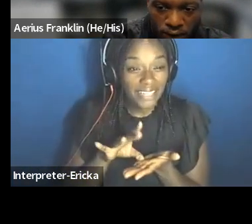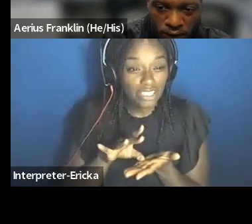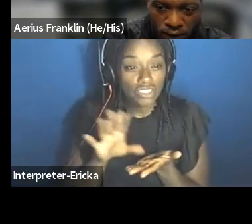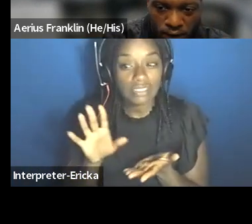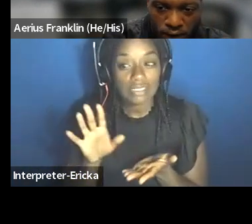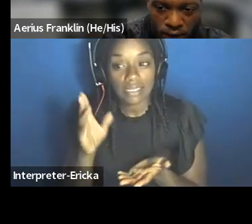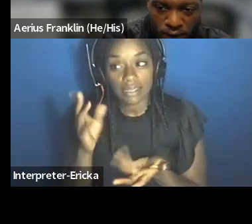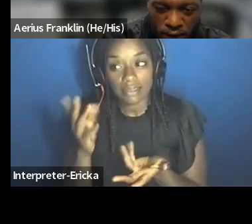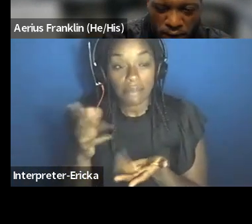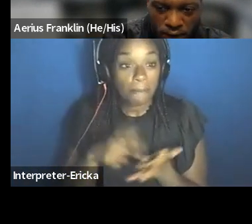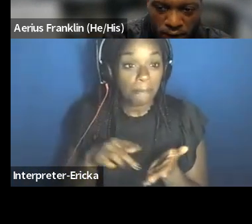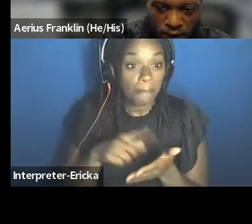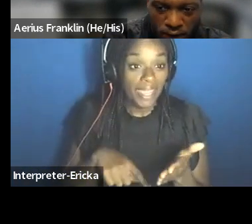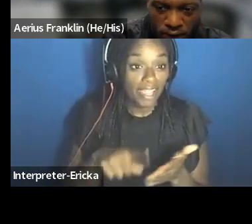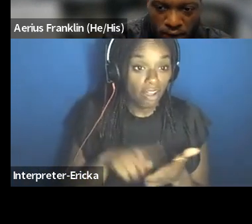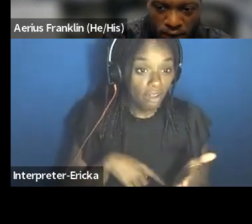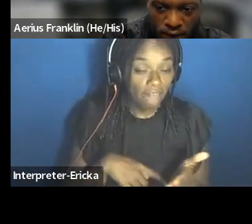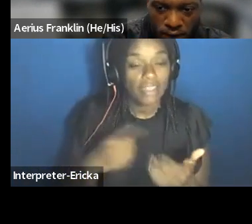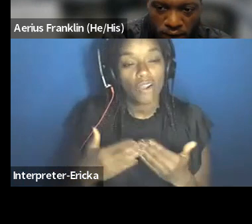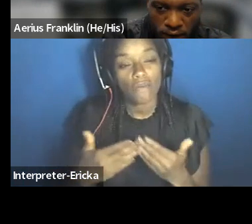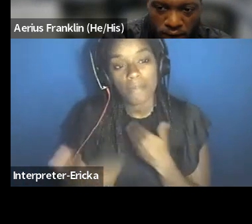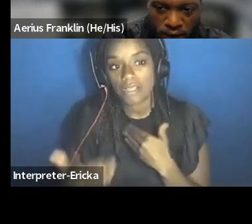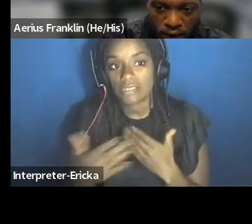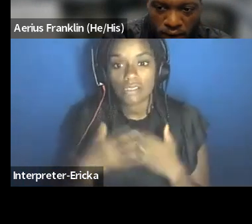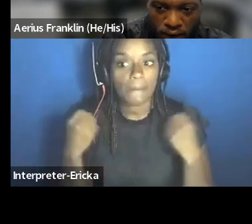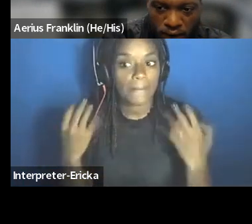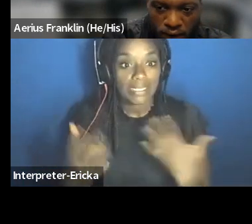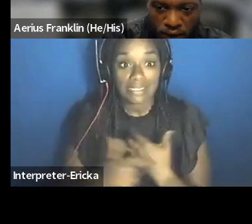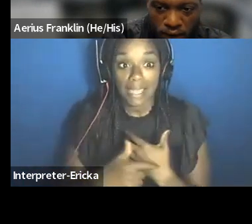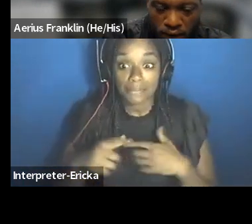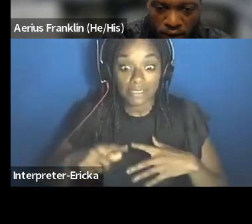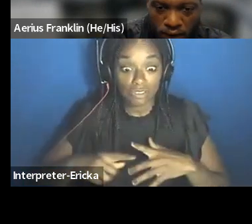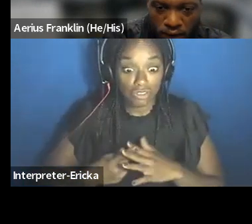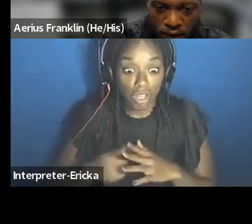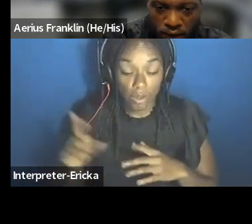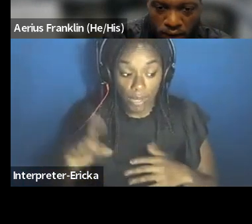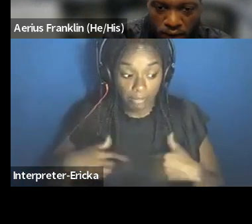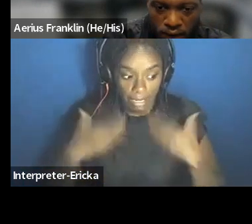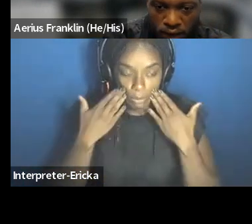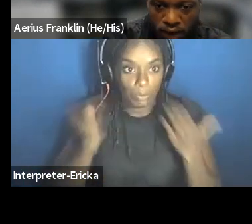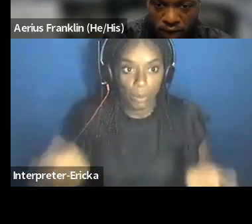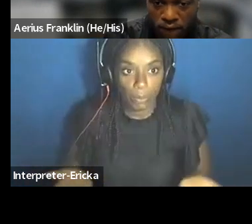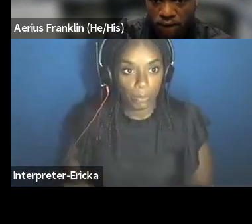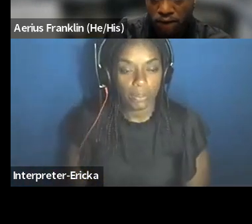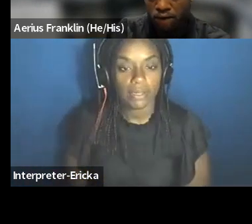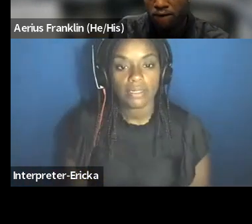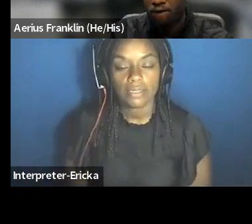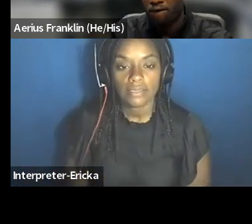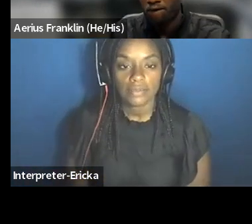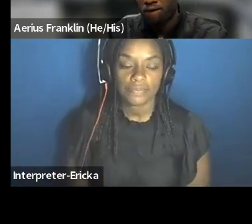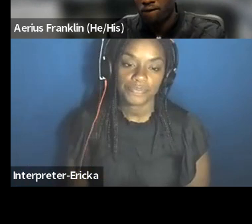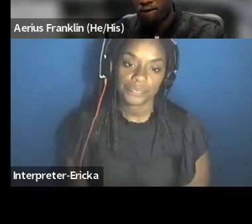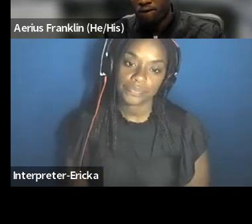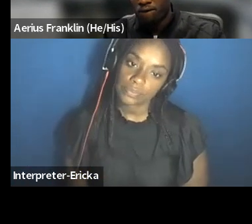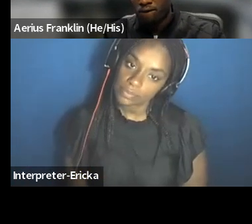maybe and go from there. So like a lot of the times I just don't know where to start or go from there. So. I think